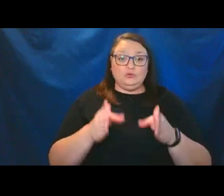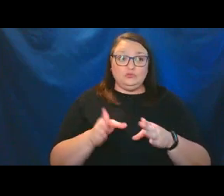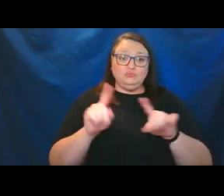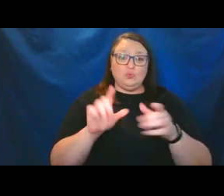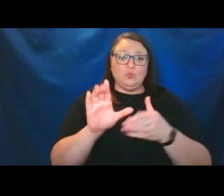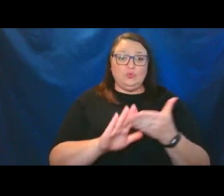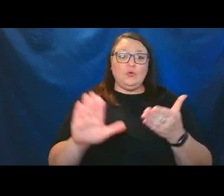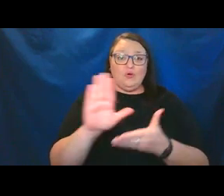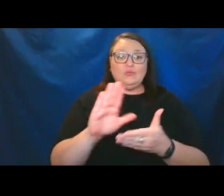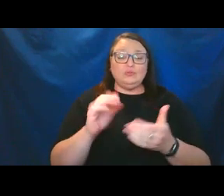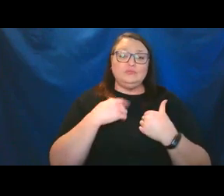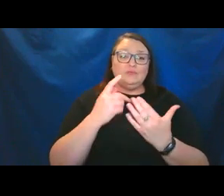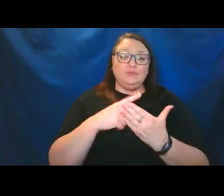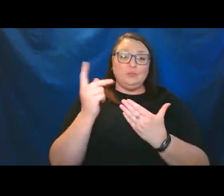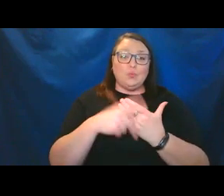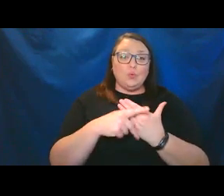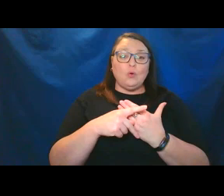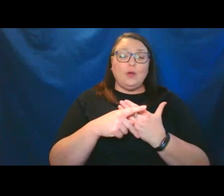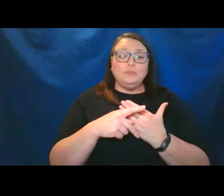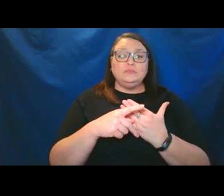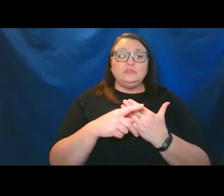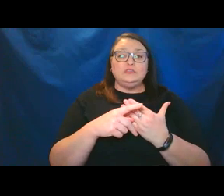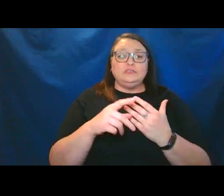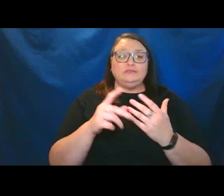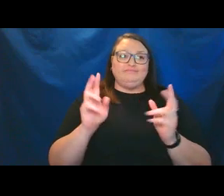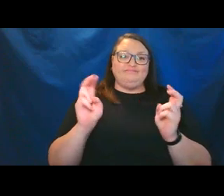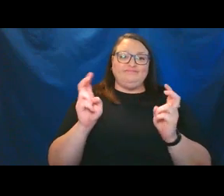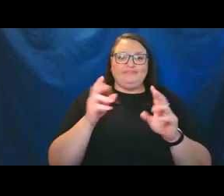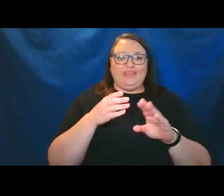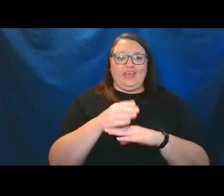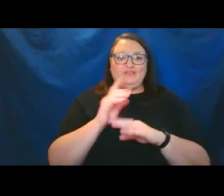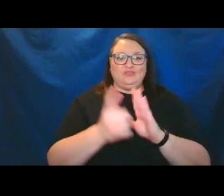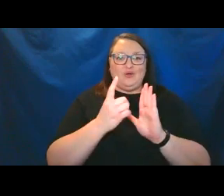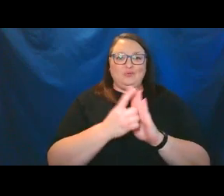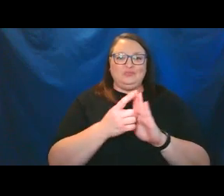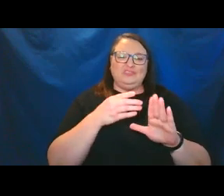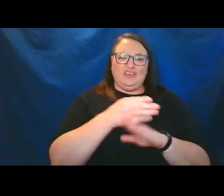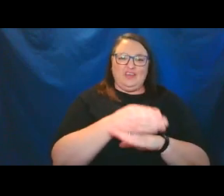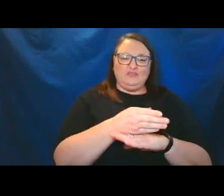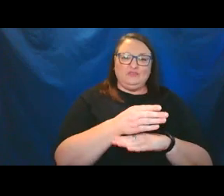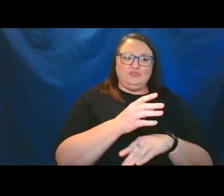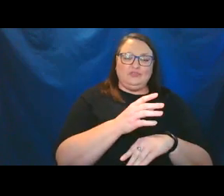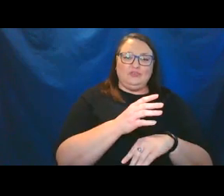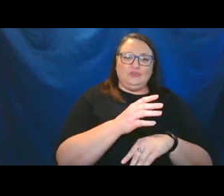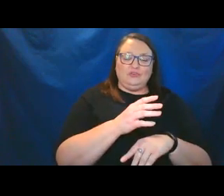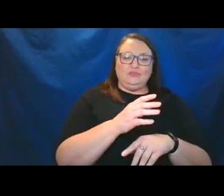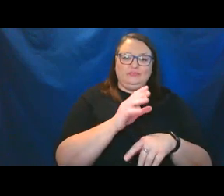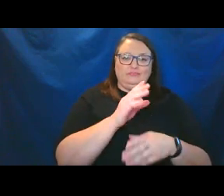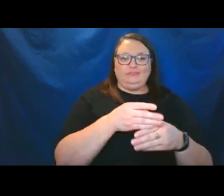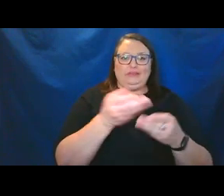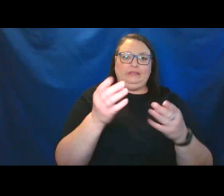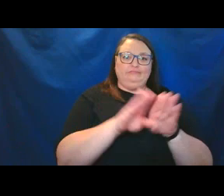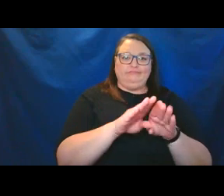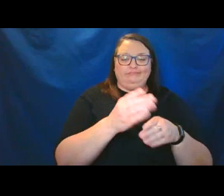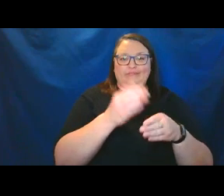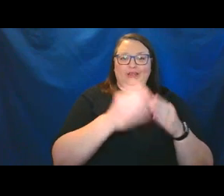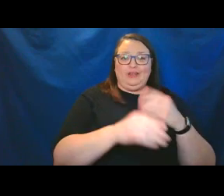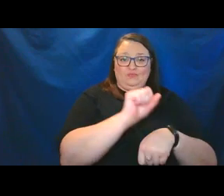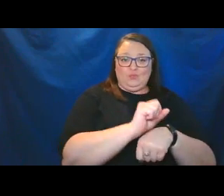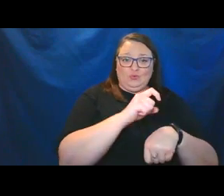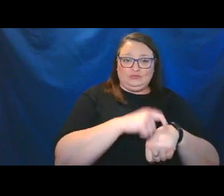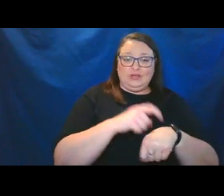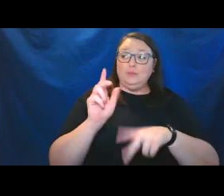these programs, as we say, after hours, after the 4 o'clock end of work time, so that folks who are working